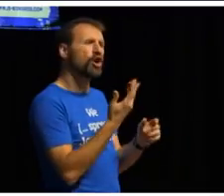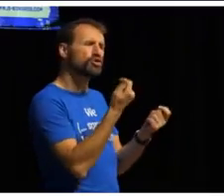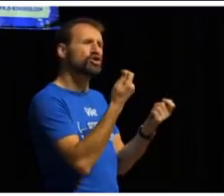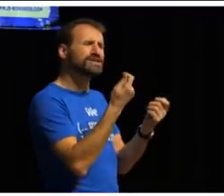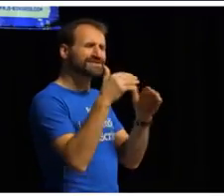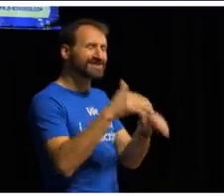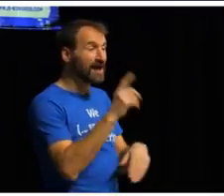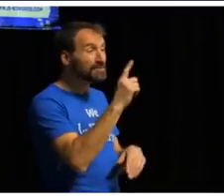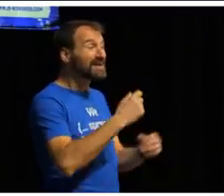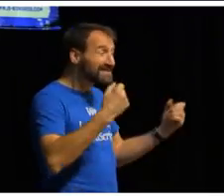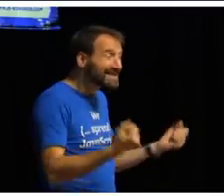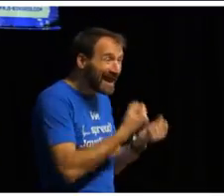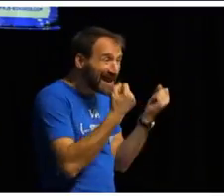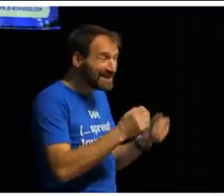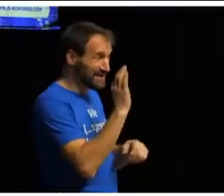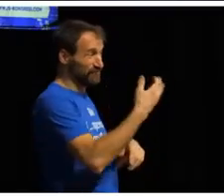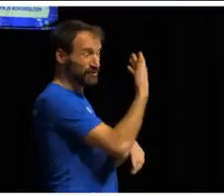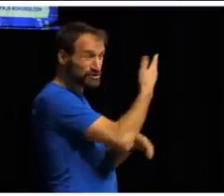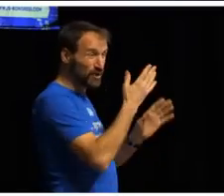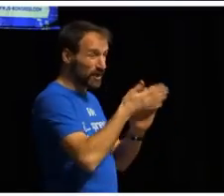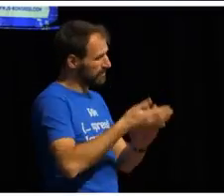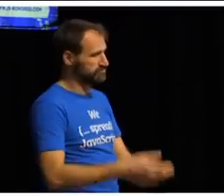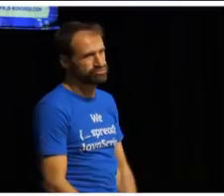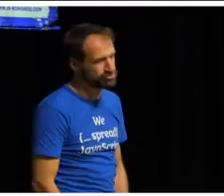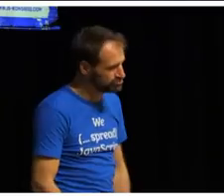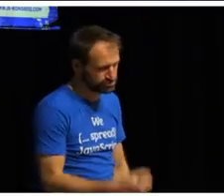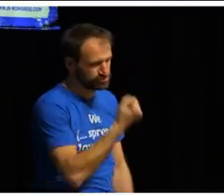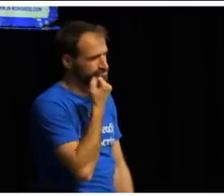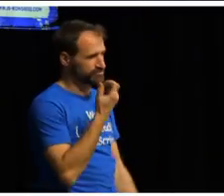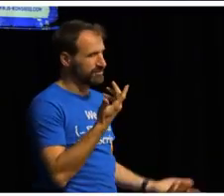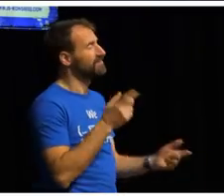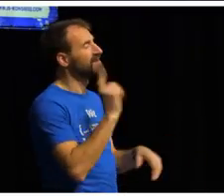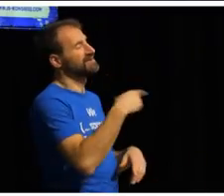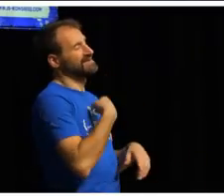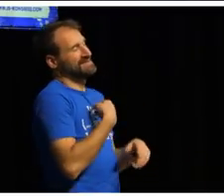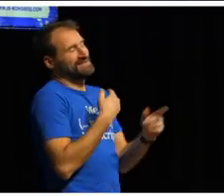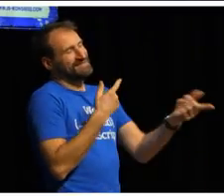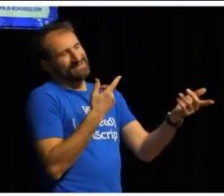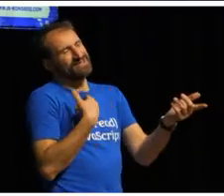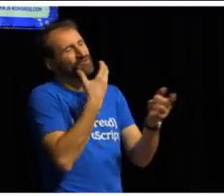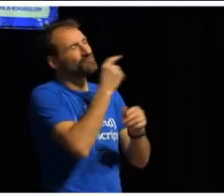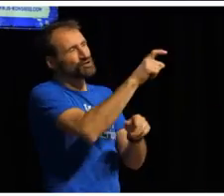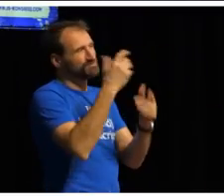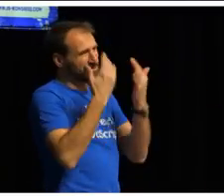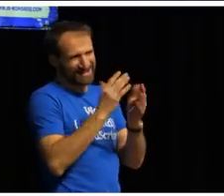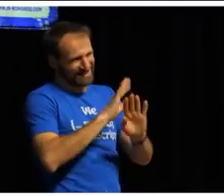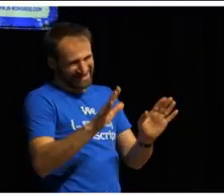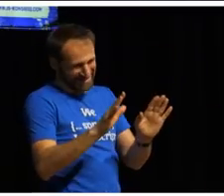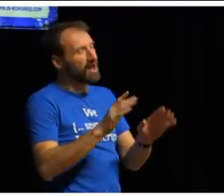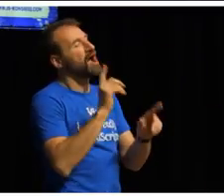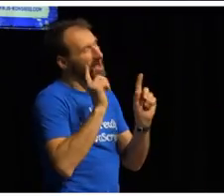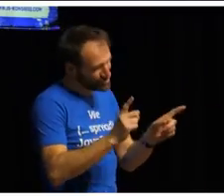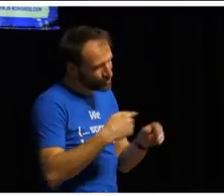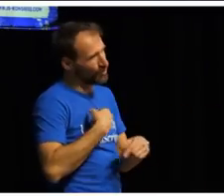So what does it do? And I can only give an intuition because I said I spare you the math. Let's say you want to detect